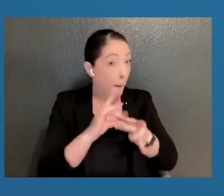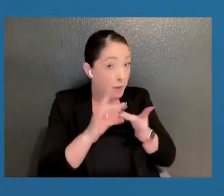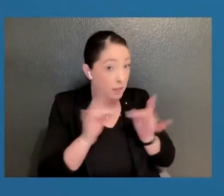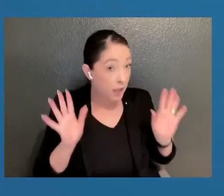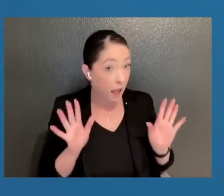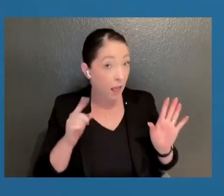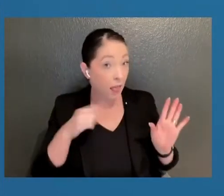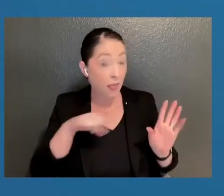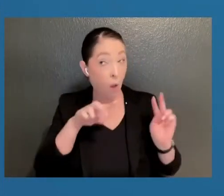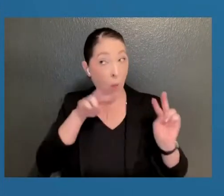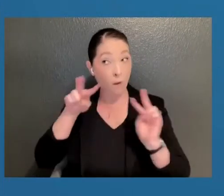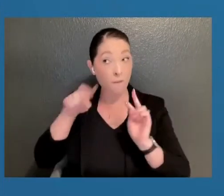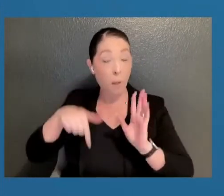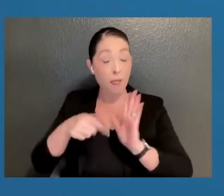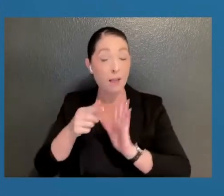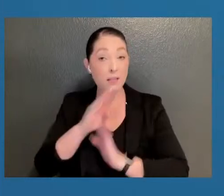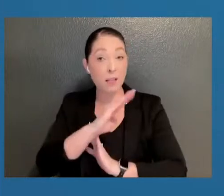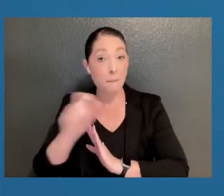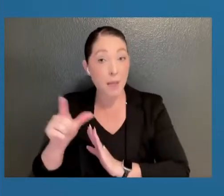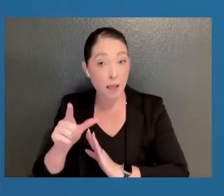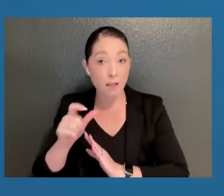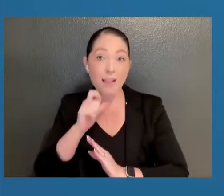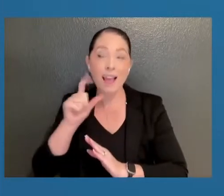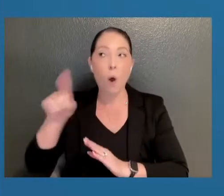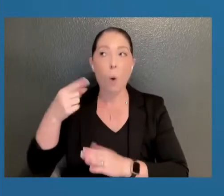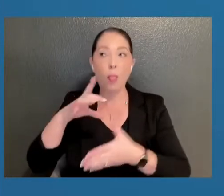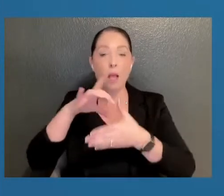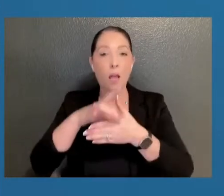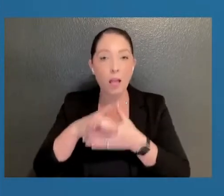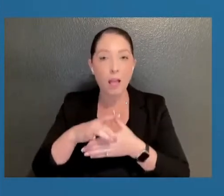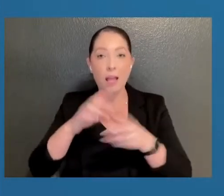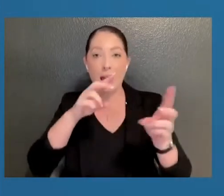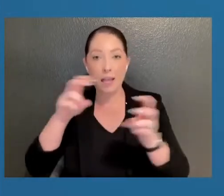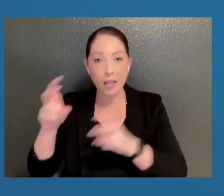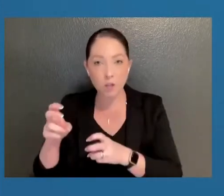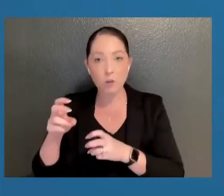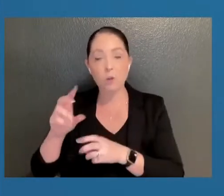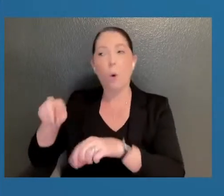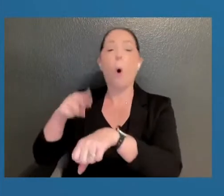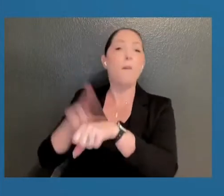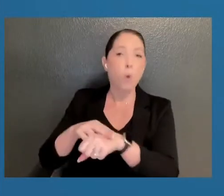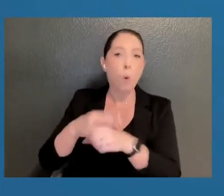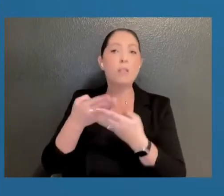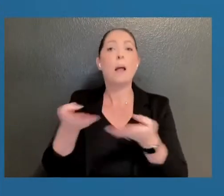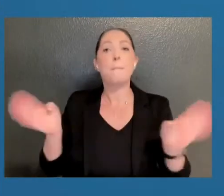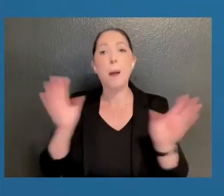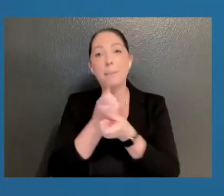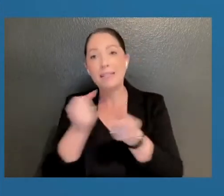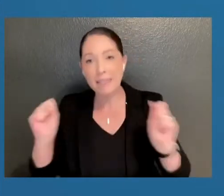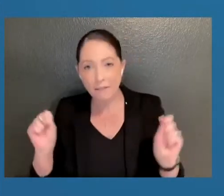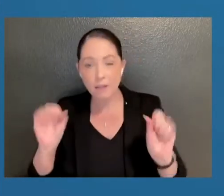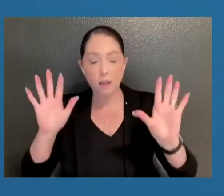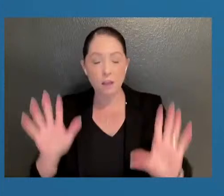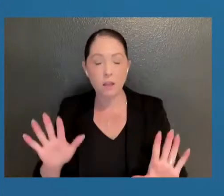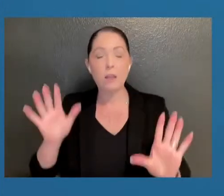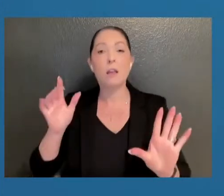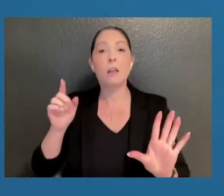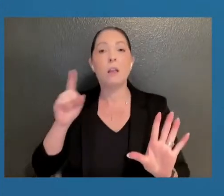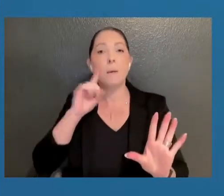not just for the substantive issues, of course, the public safety issues which get primacy, but